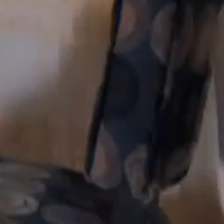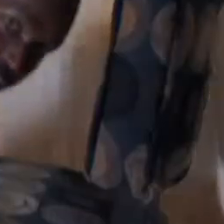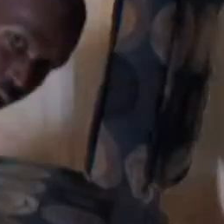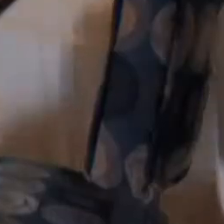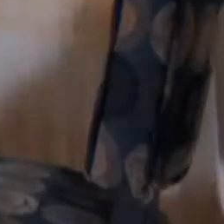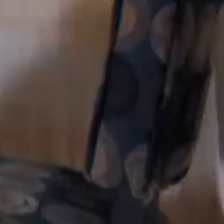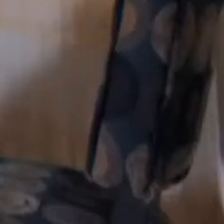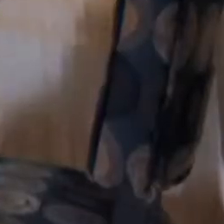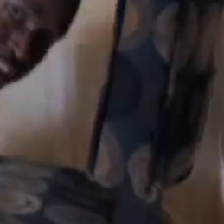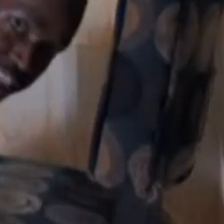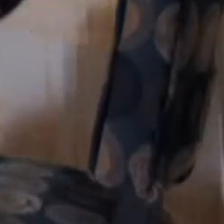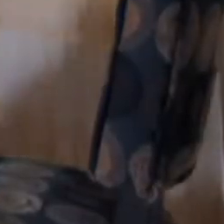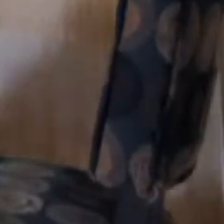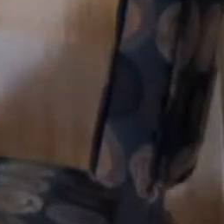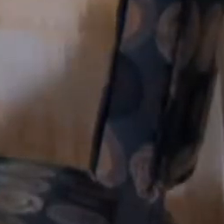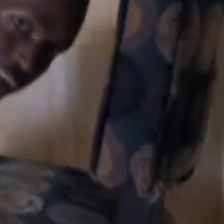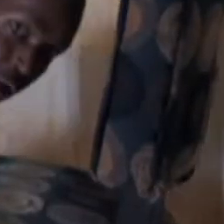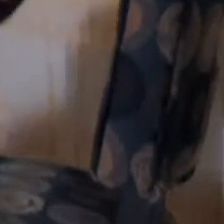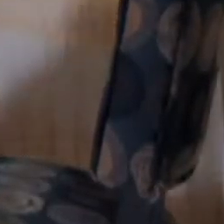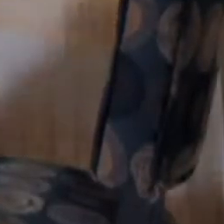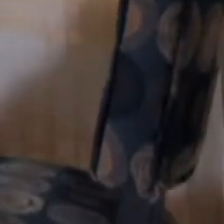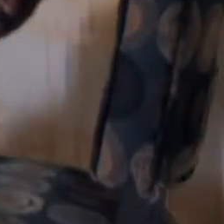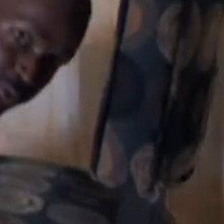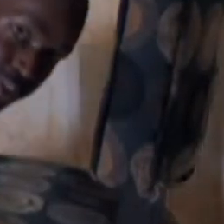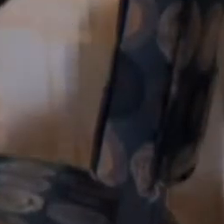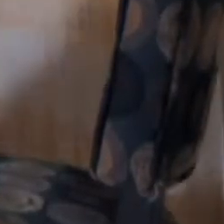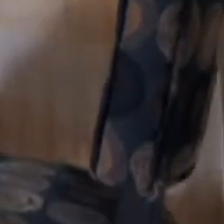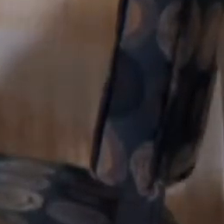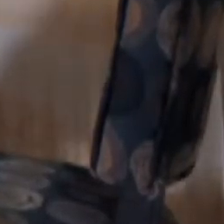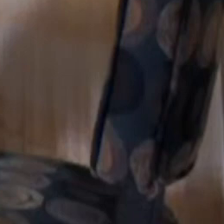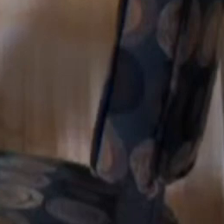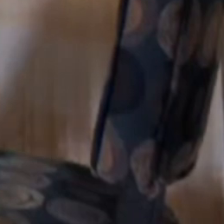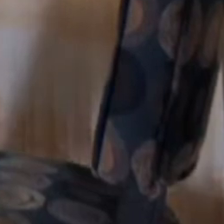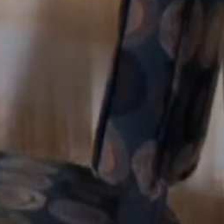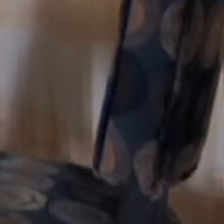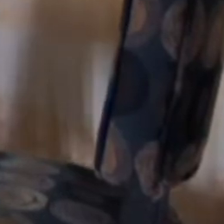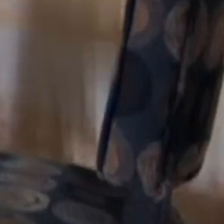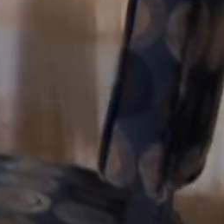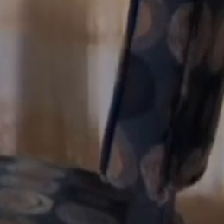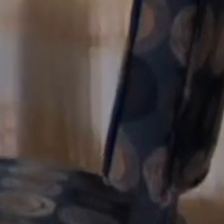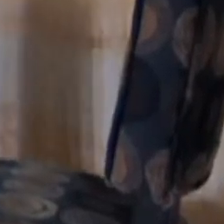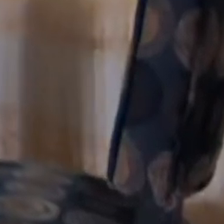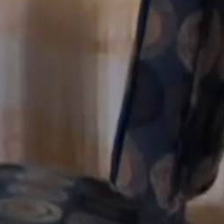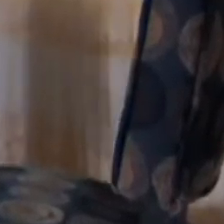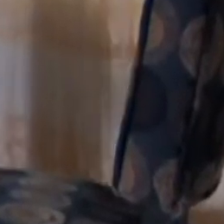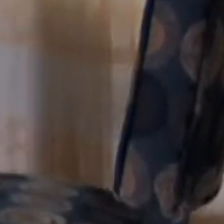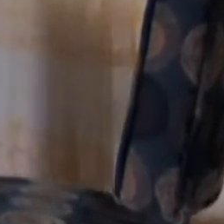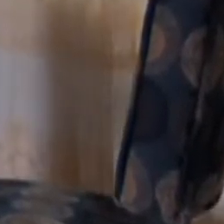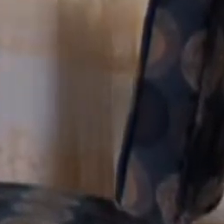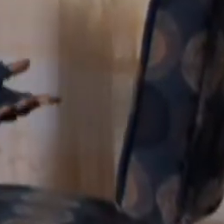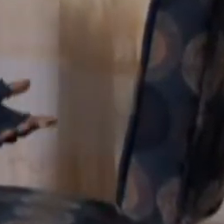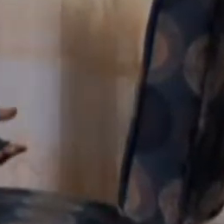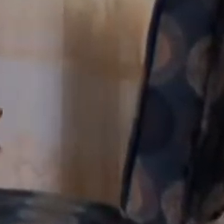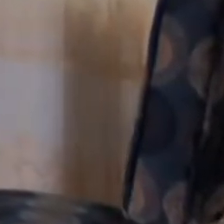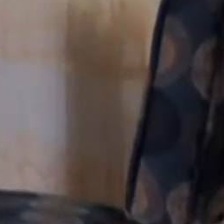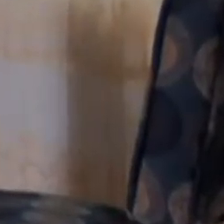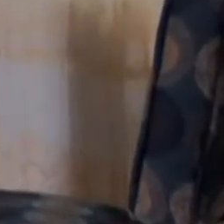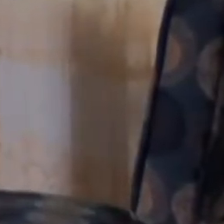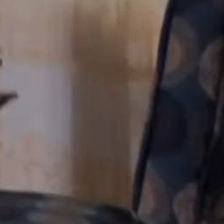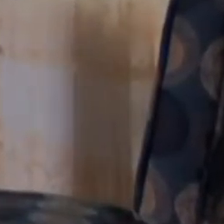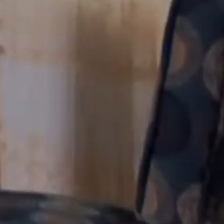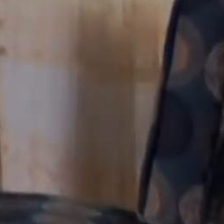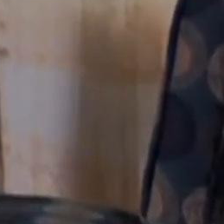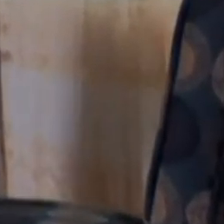work. No matter how much time it will take me, I will stay active. Now, if you're a soccer player, an athlete, a gym